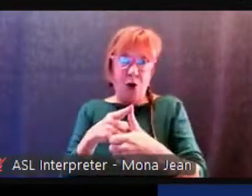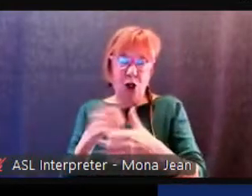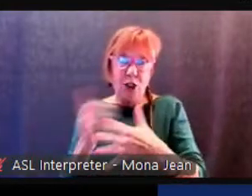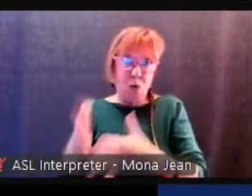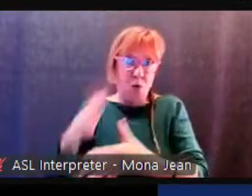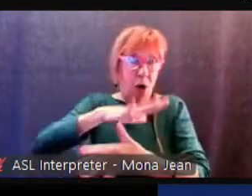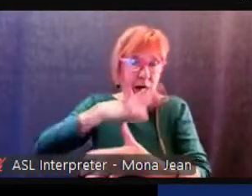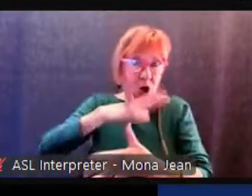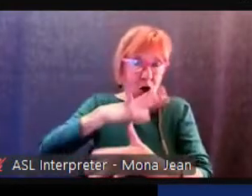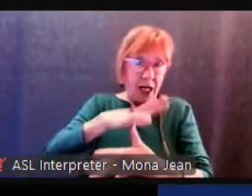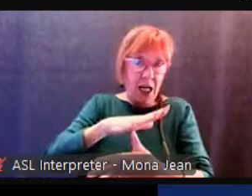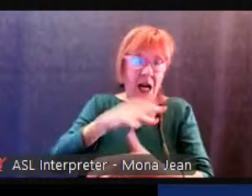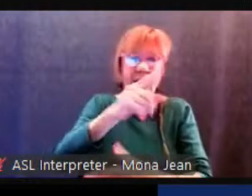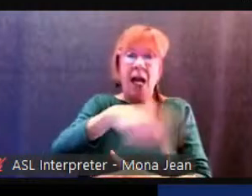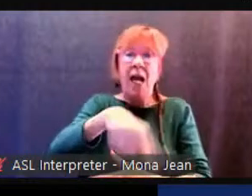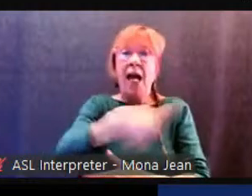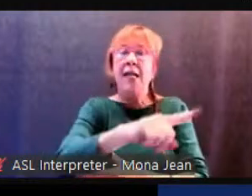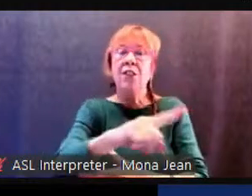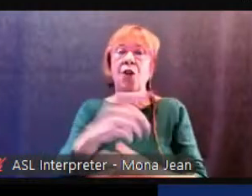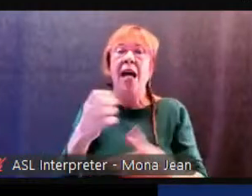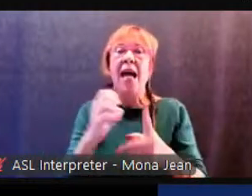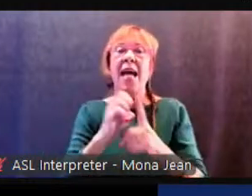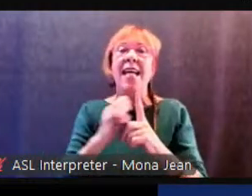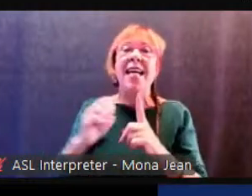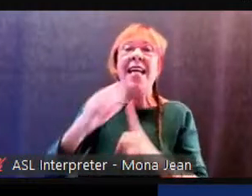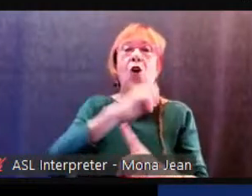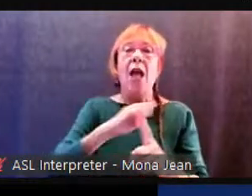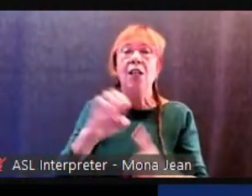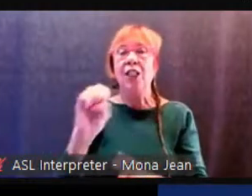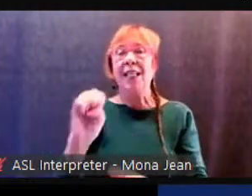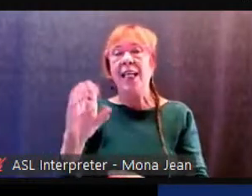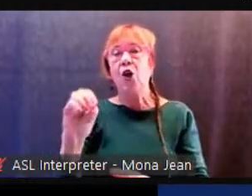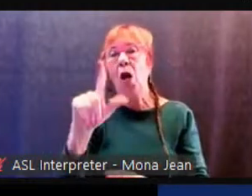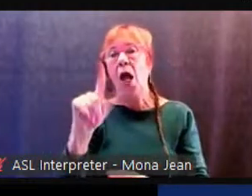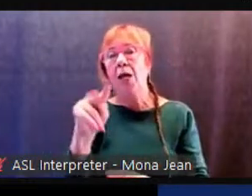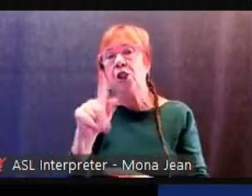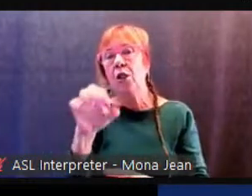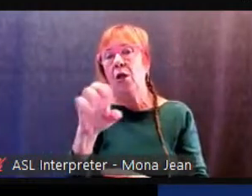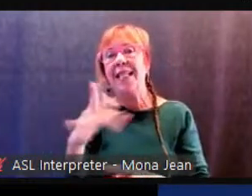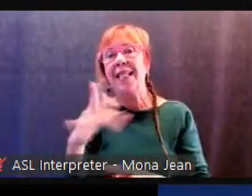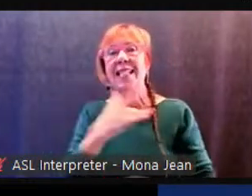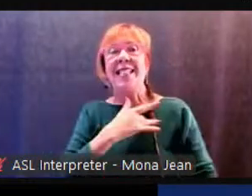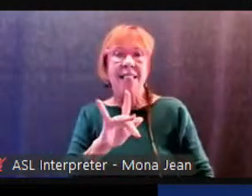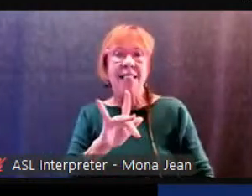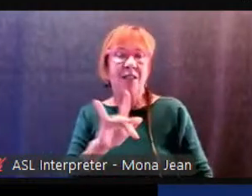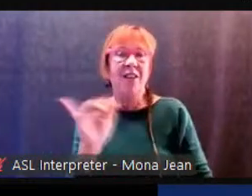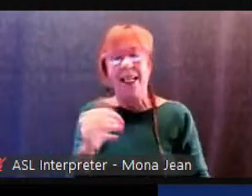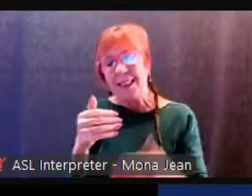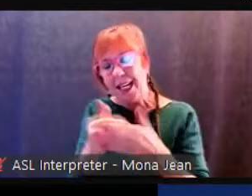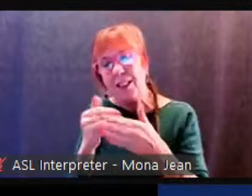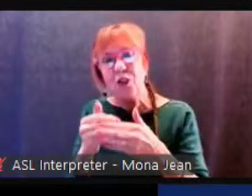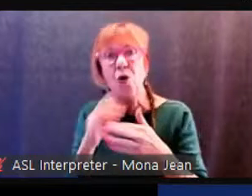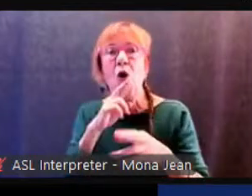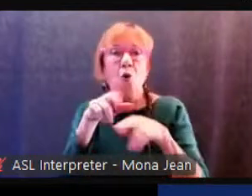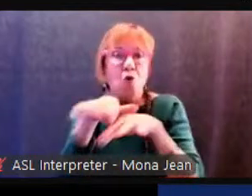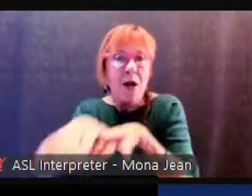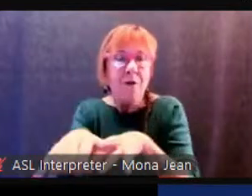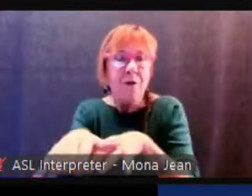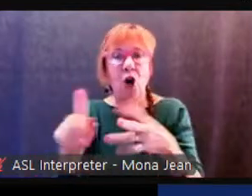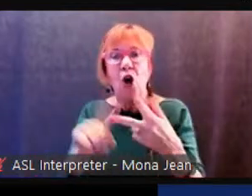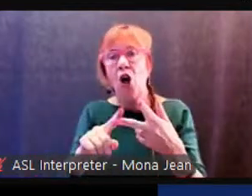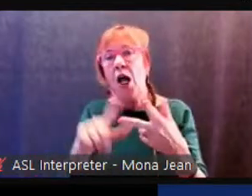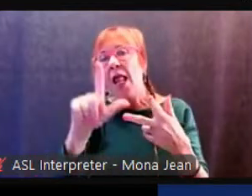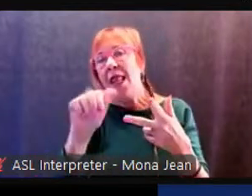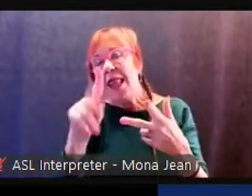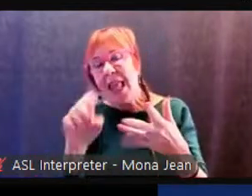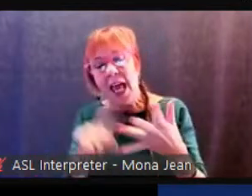priority is to those ecologically sensitive areas. Those are areas next to, a river or lake or,